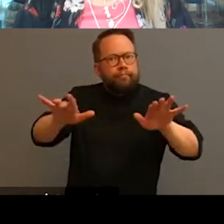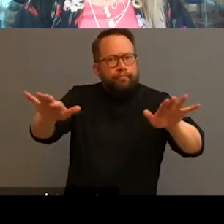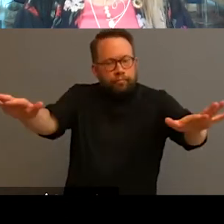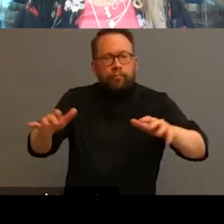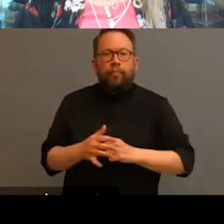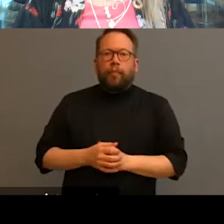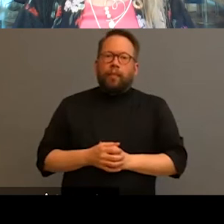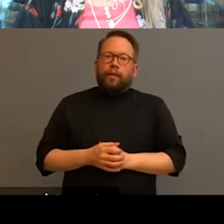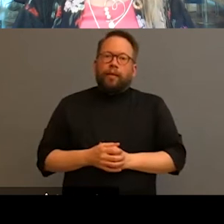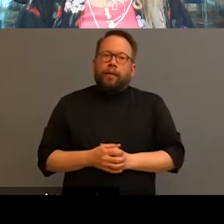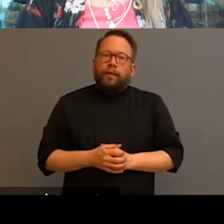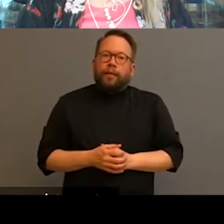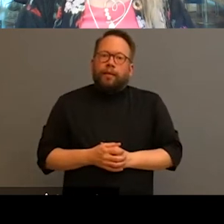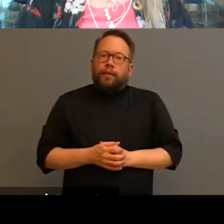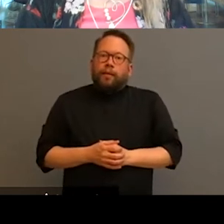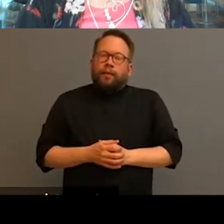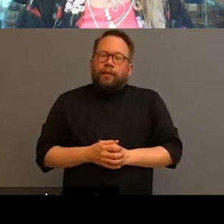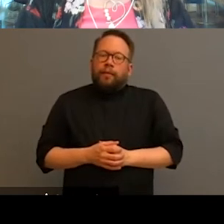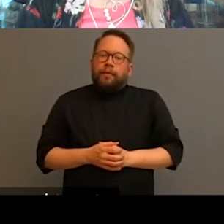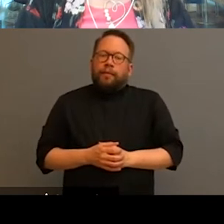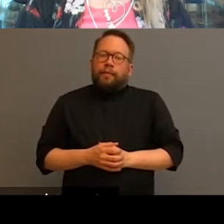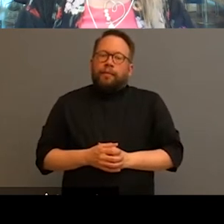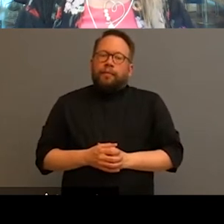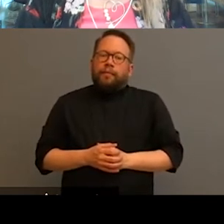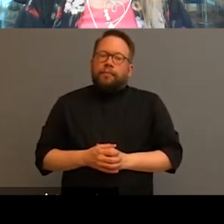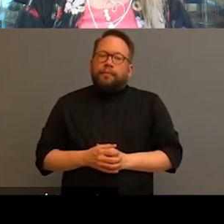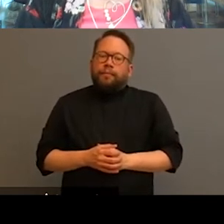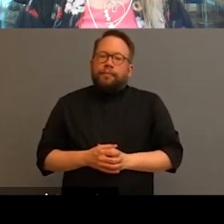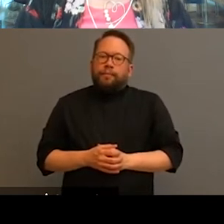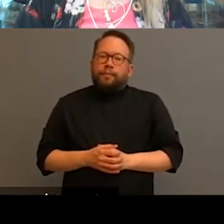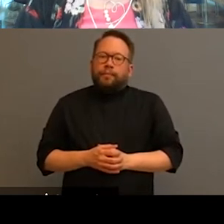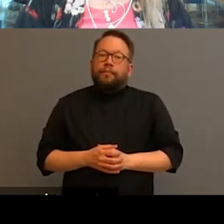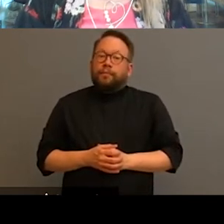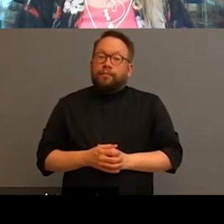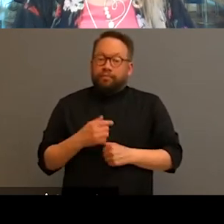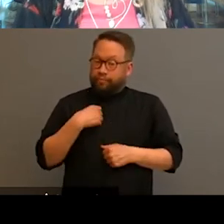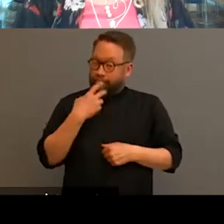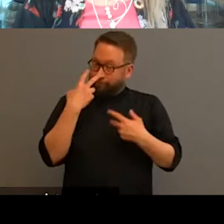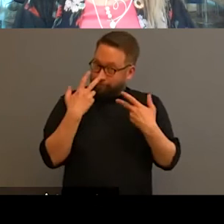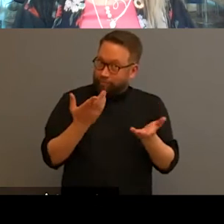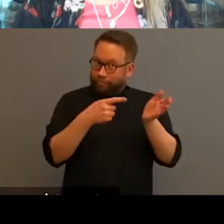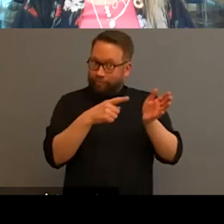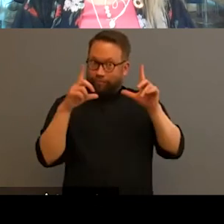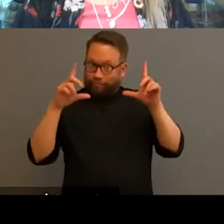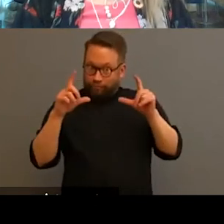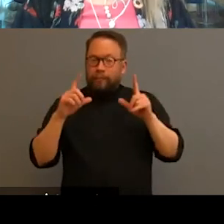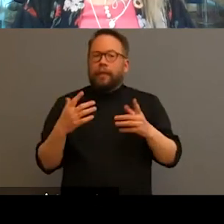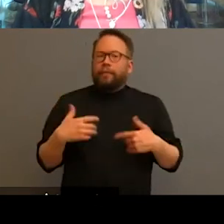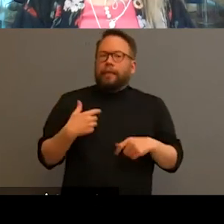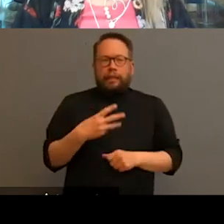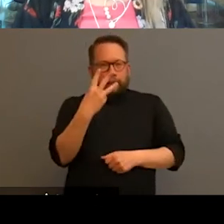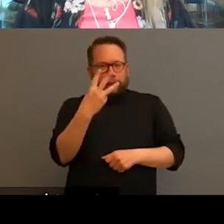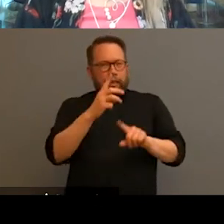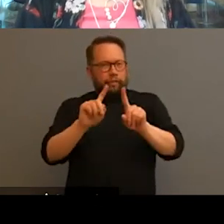if you take the educational concept for each prioritized goal, we have